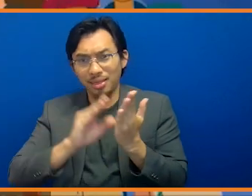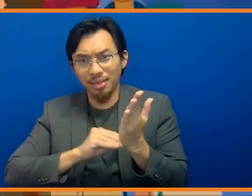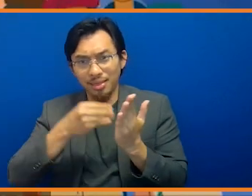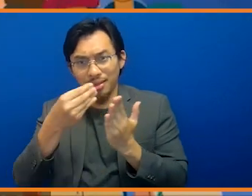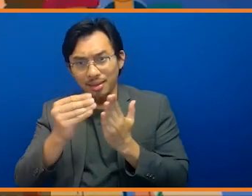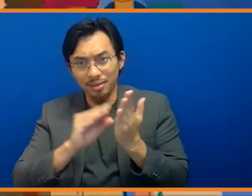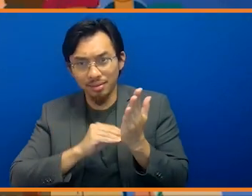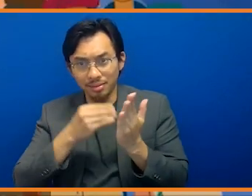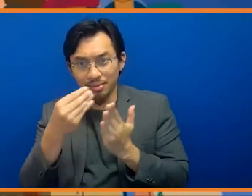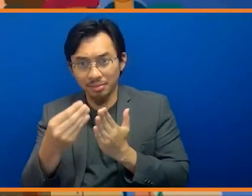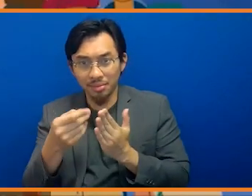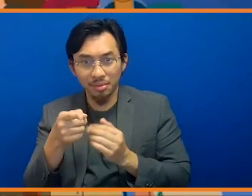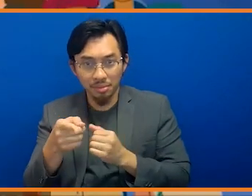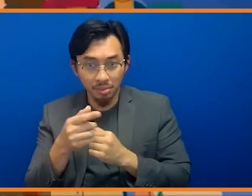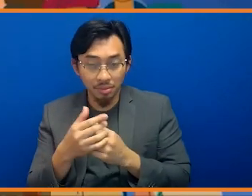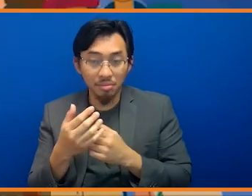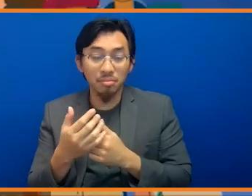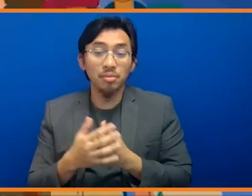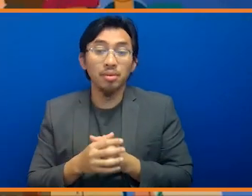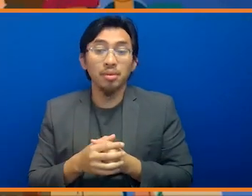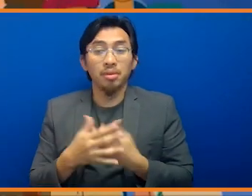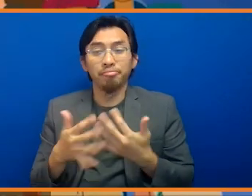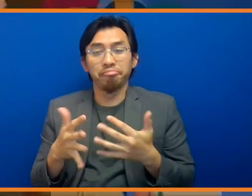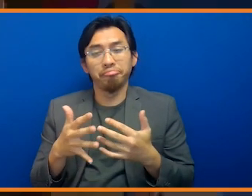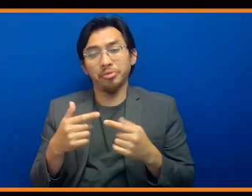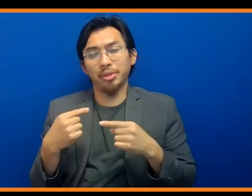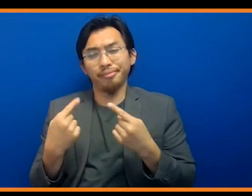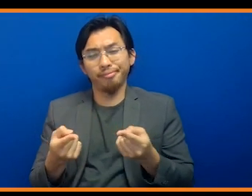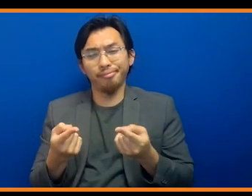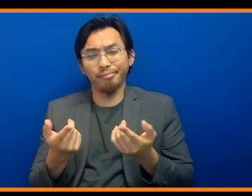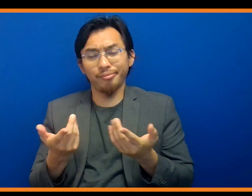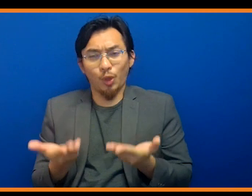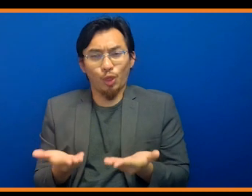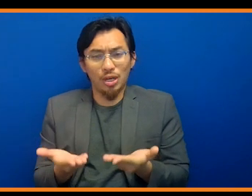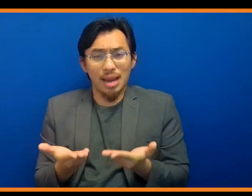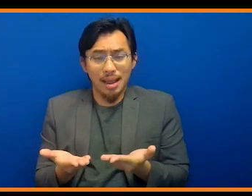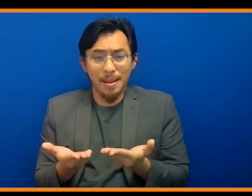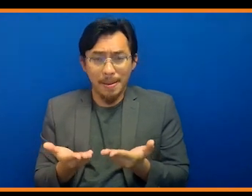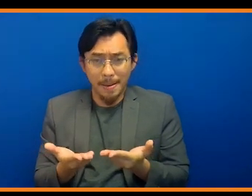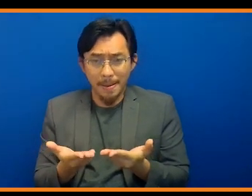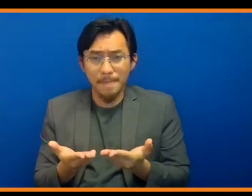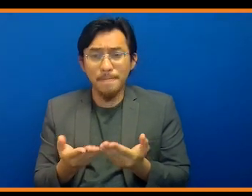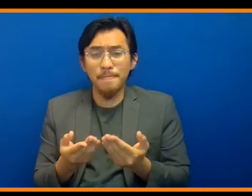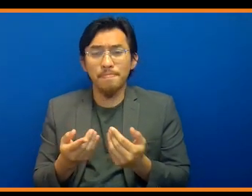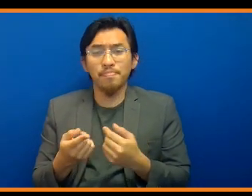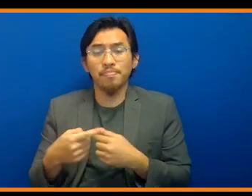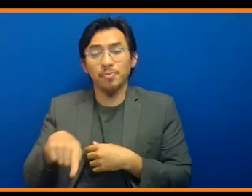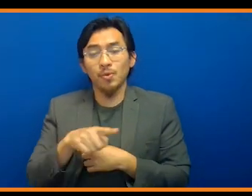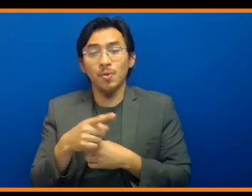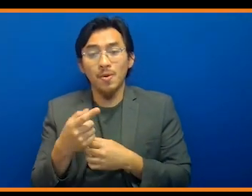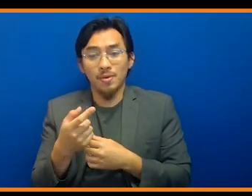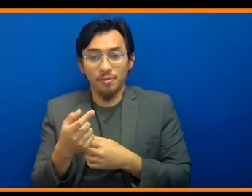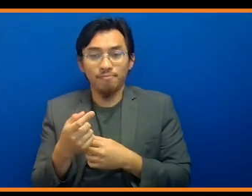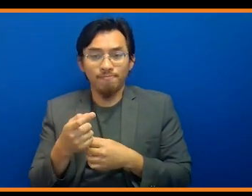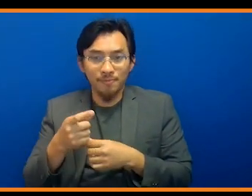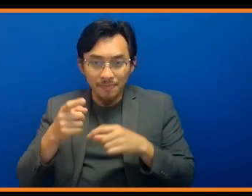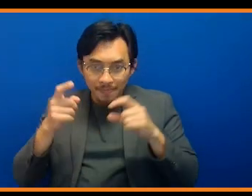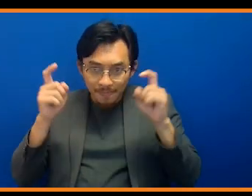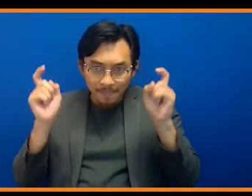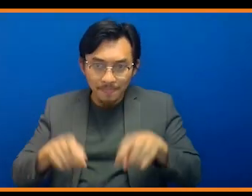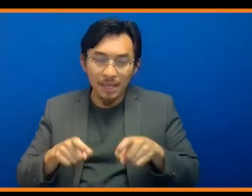So we have passed the hybrid training until the 20th of January, which is today. And then you have